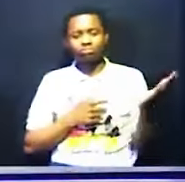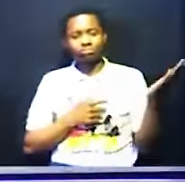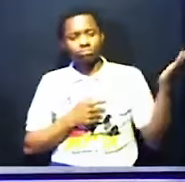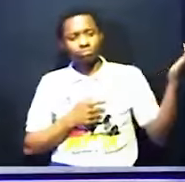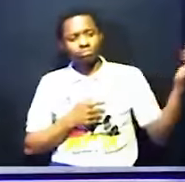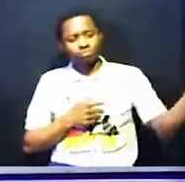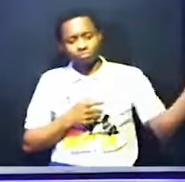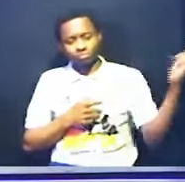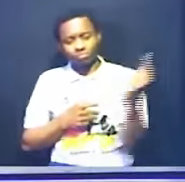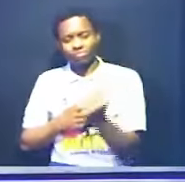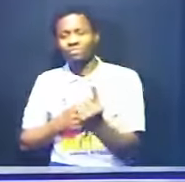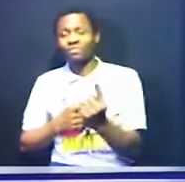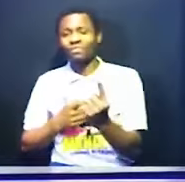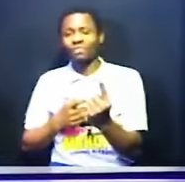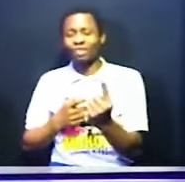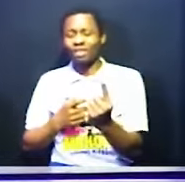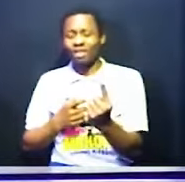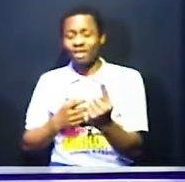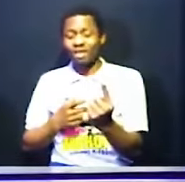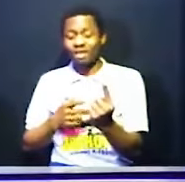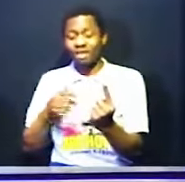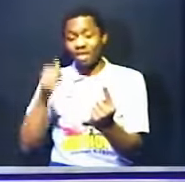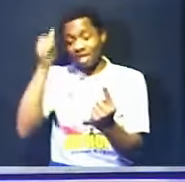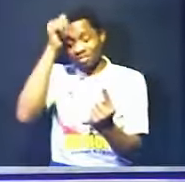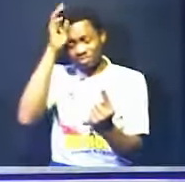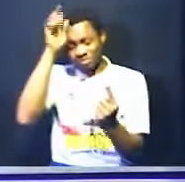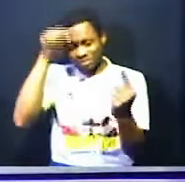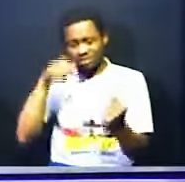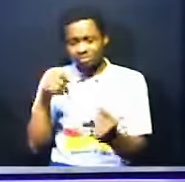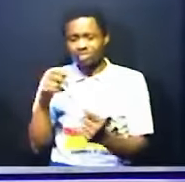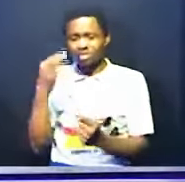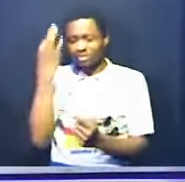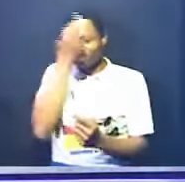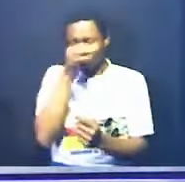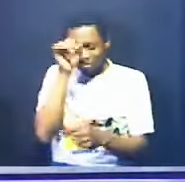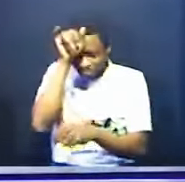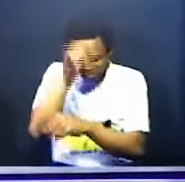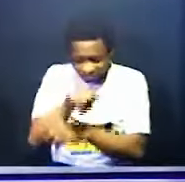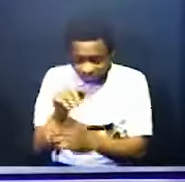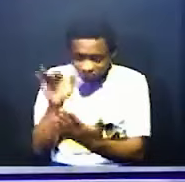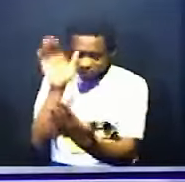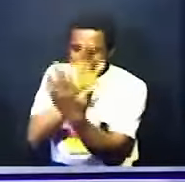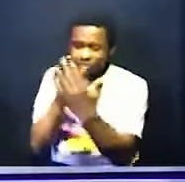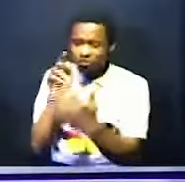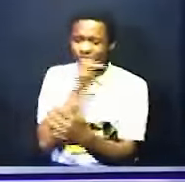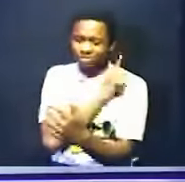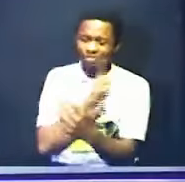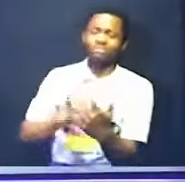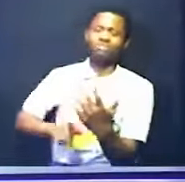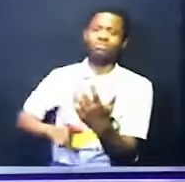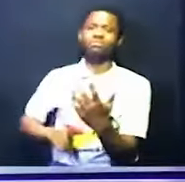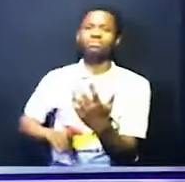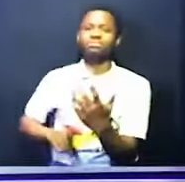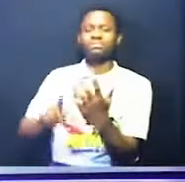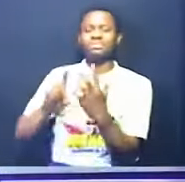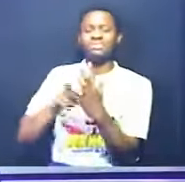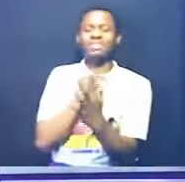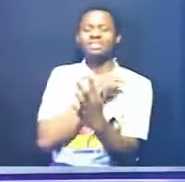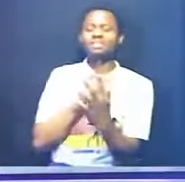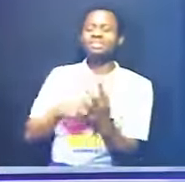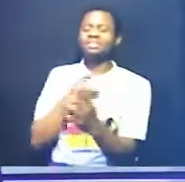came in and bowed down with his face to the ground before the king. And the